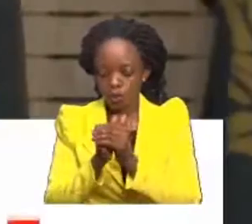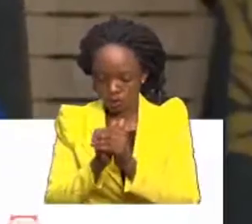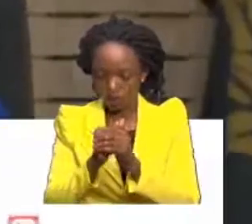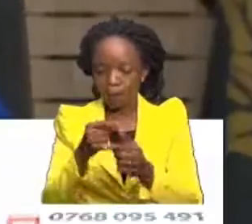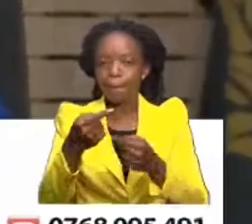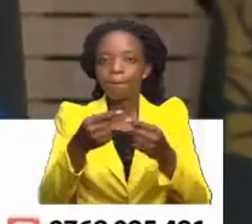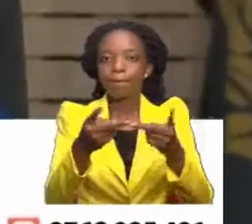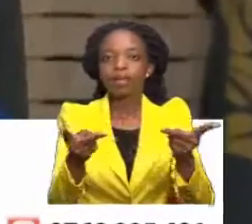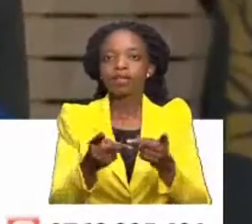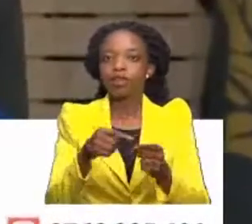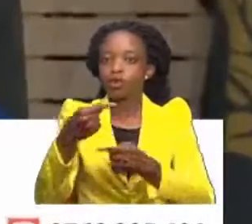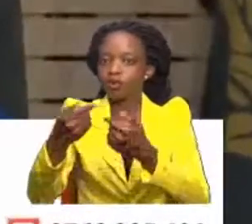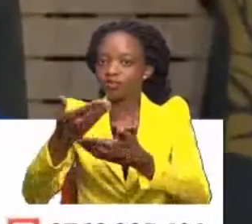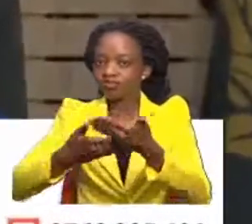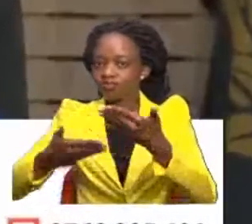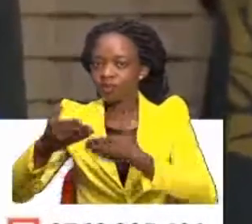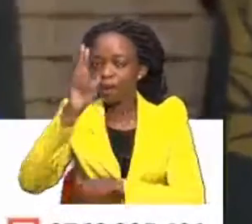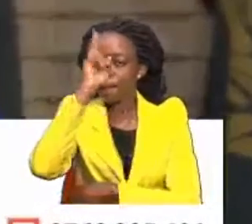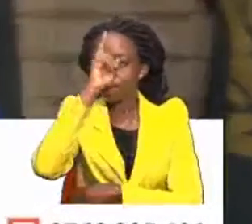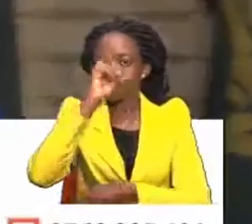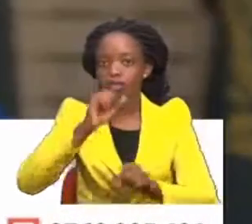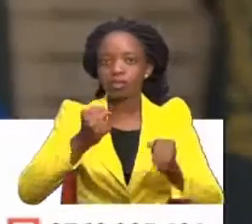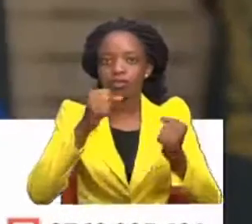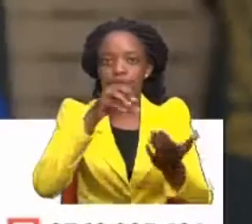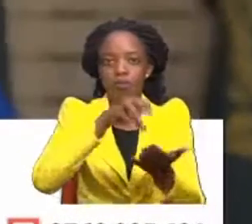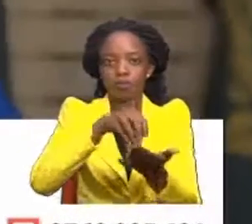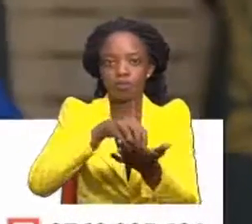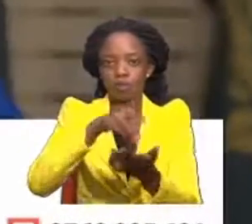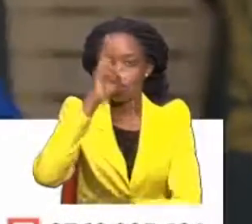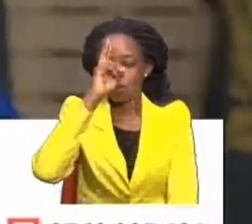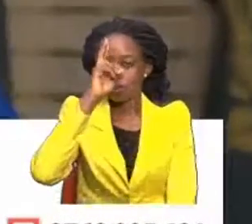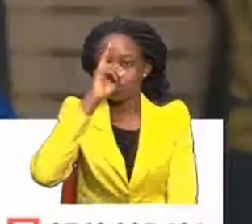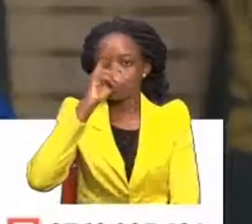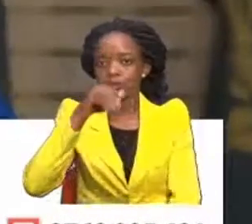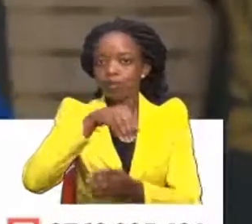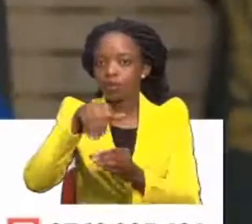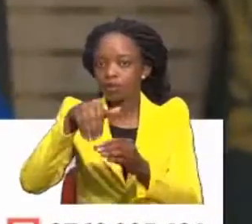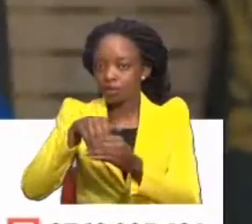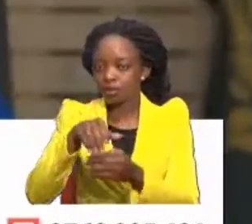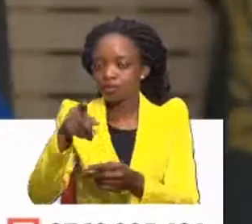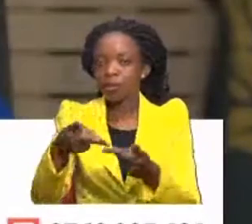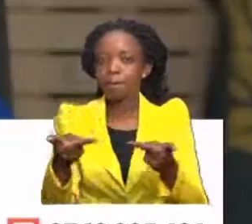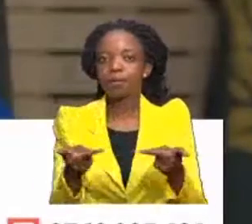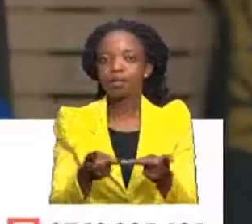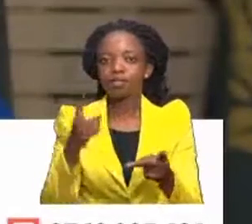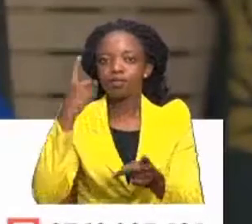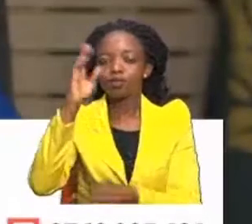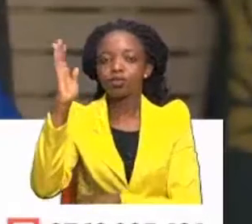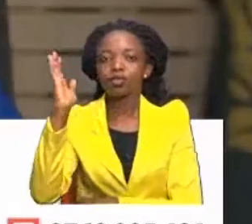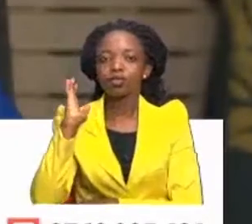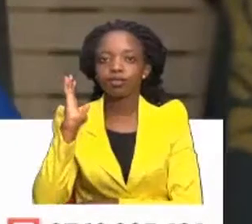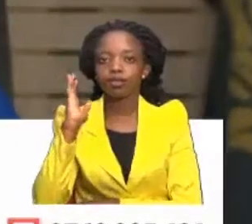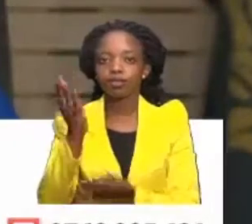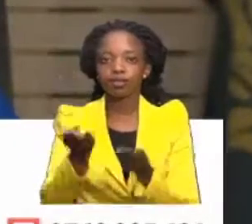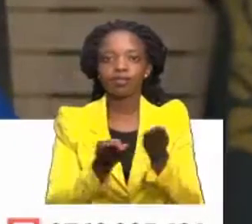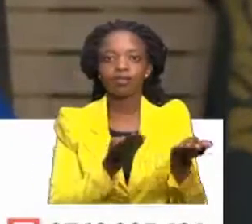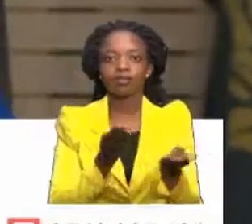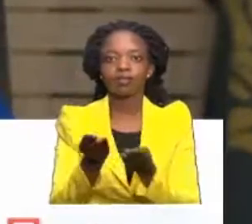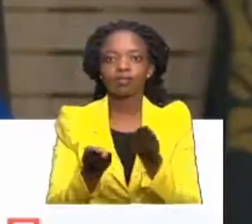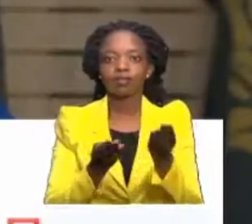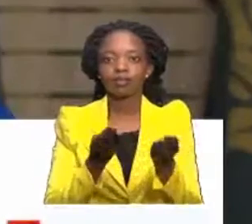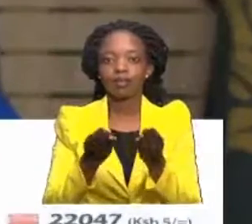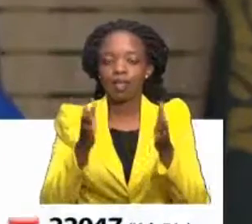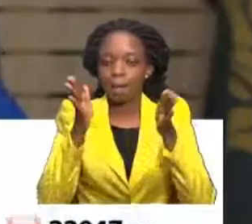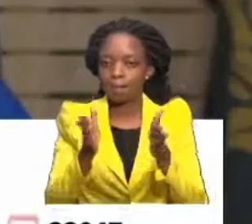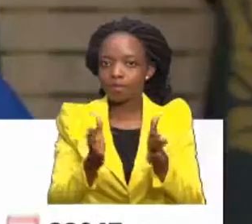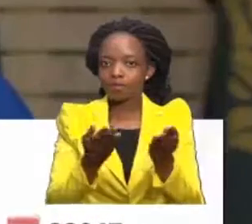continue liaising with officers commanding police stations within their jurisdictions for security services, while public